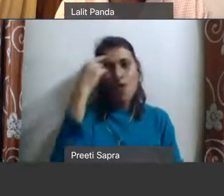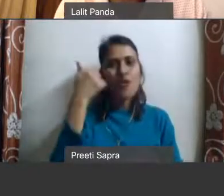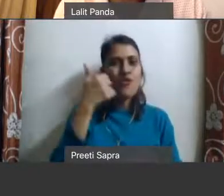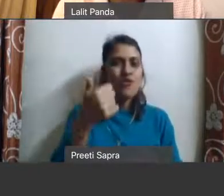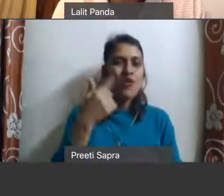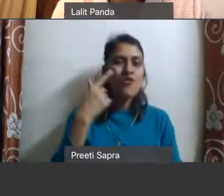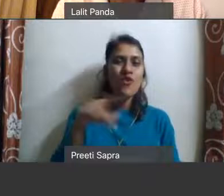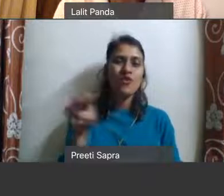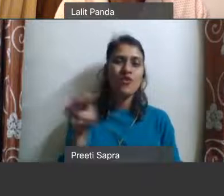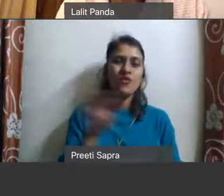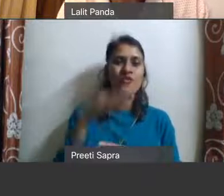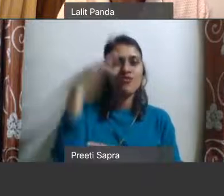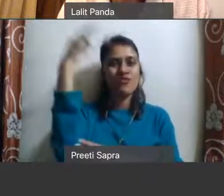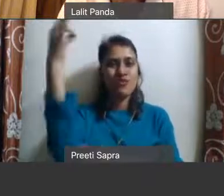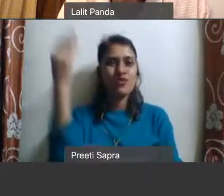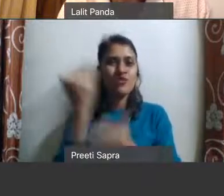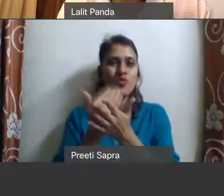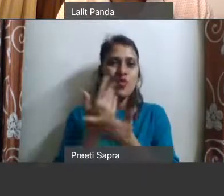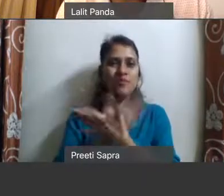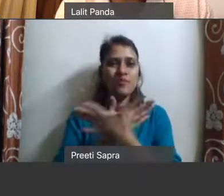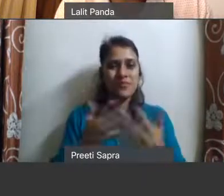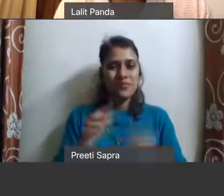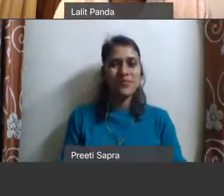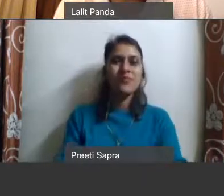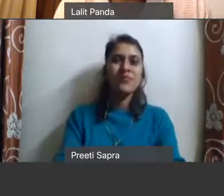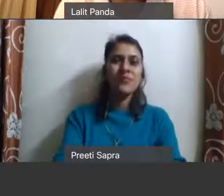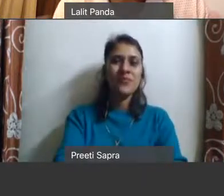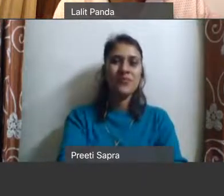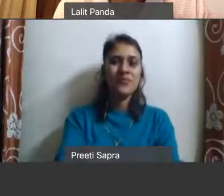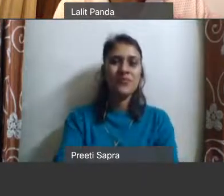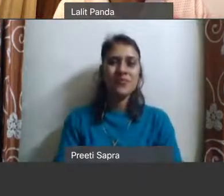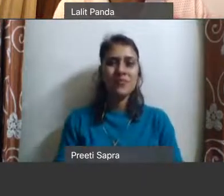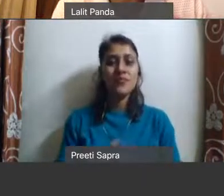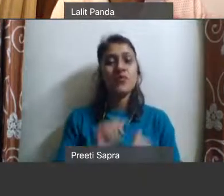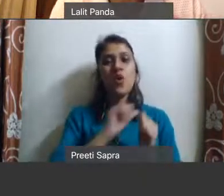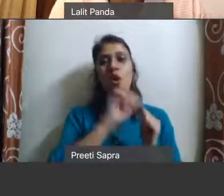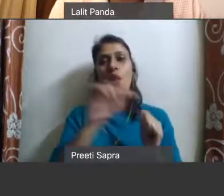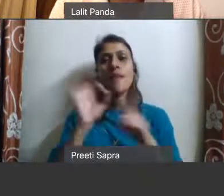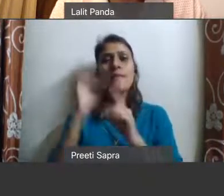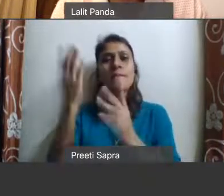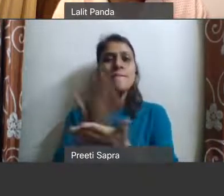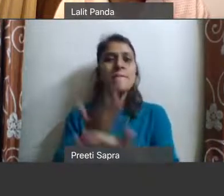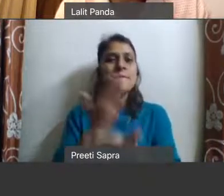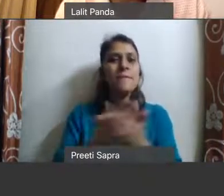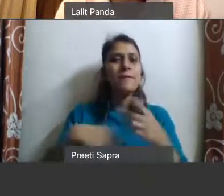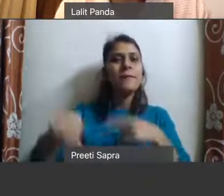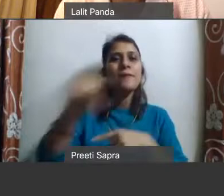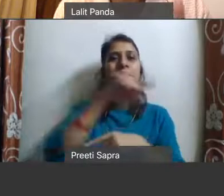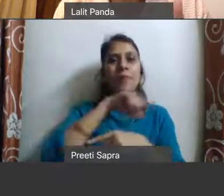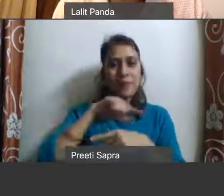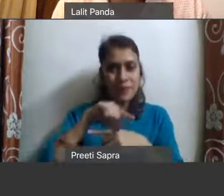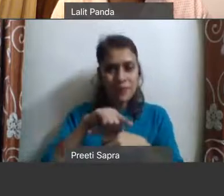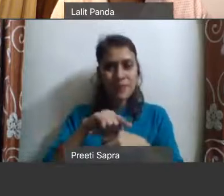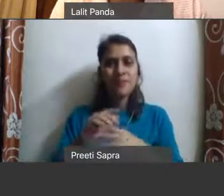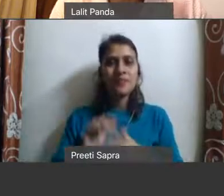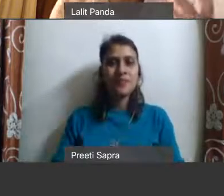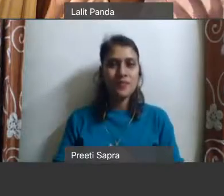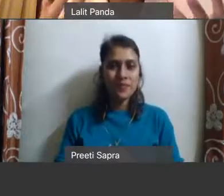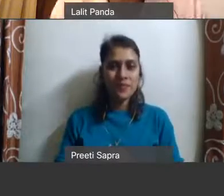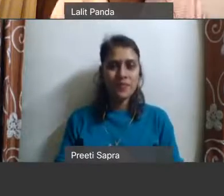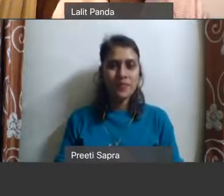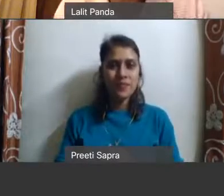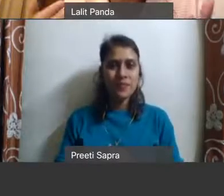both of your future ventures. To all present here, with the Vidhi Centre